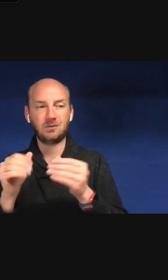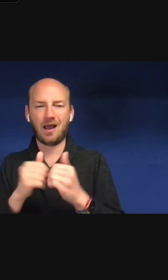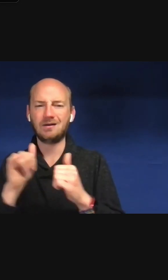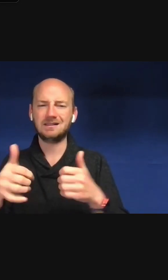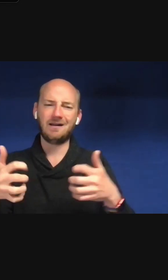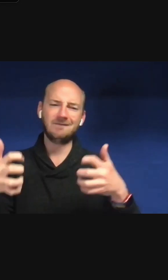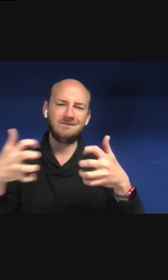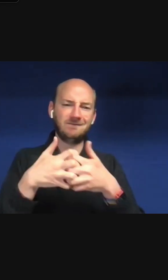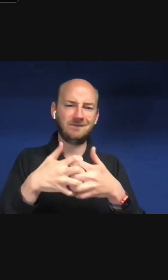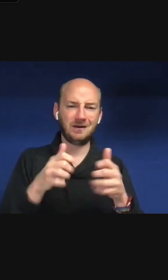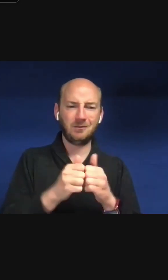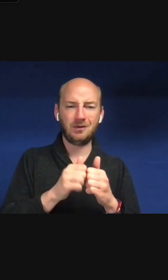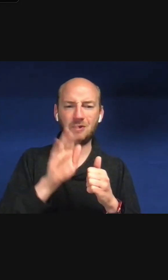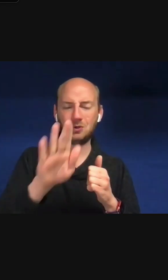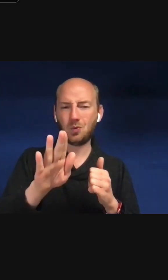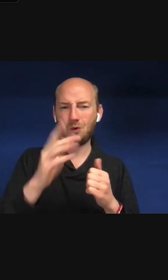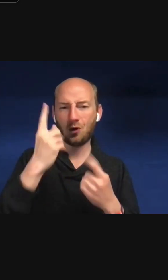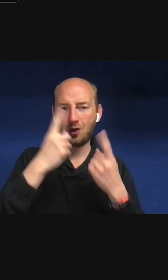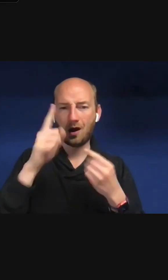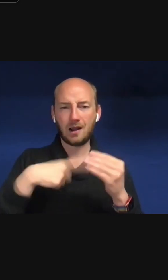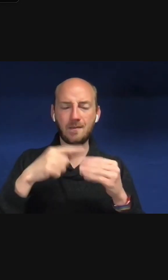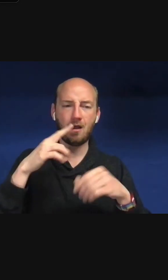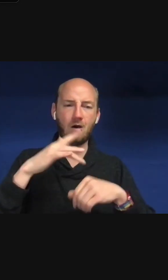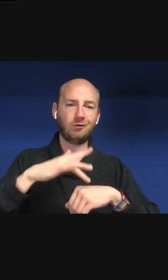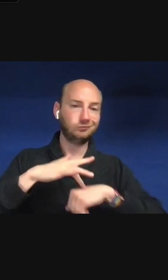ASD subjects good at pattern recognition.